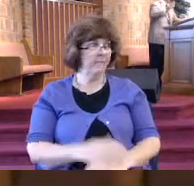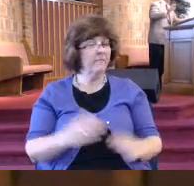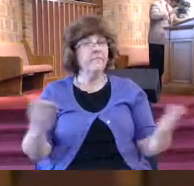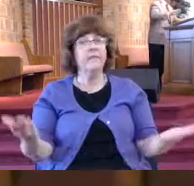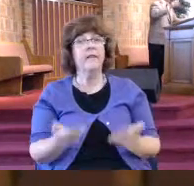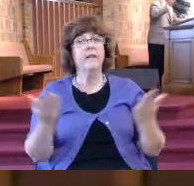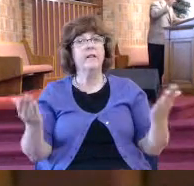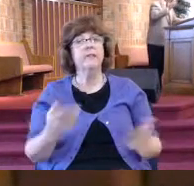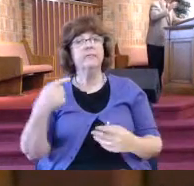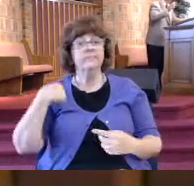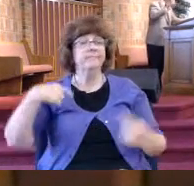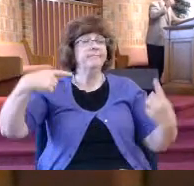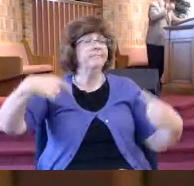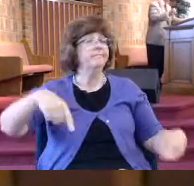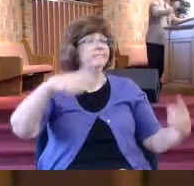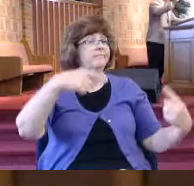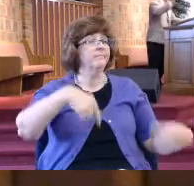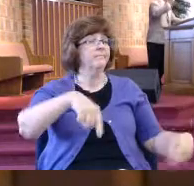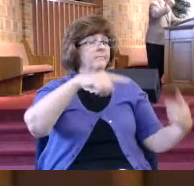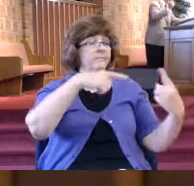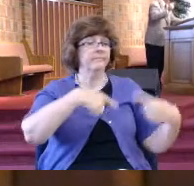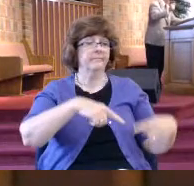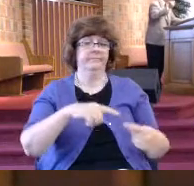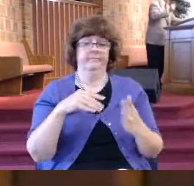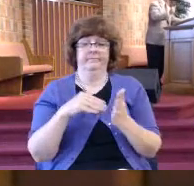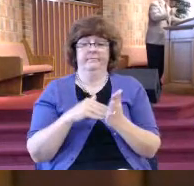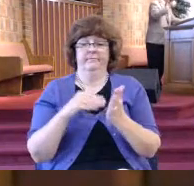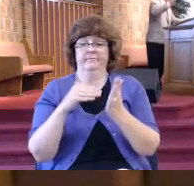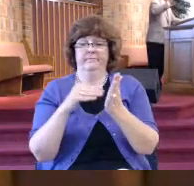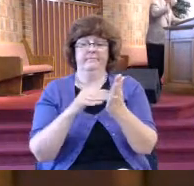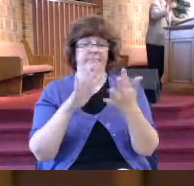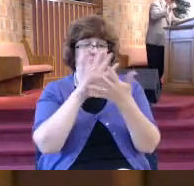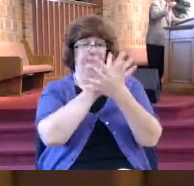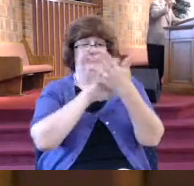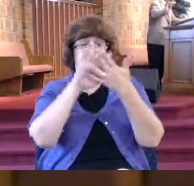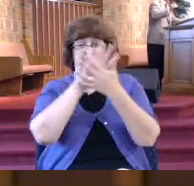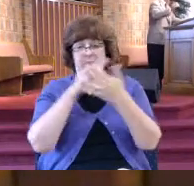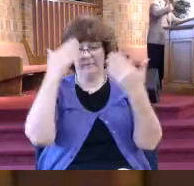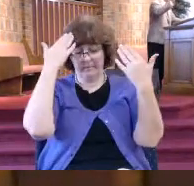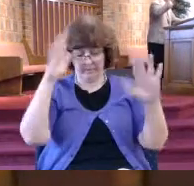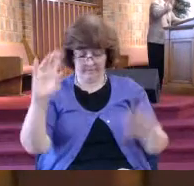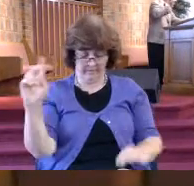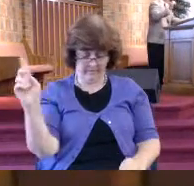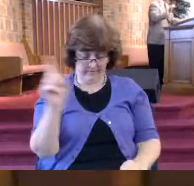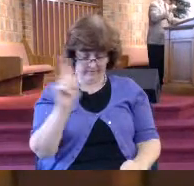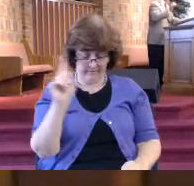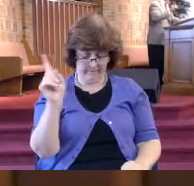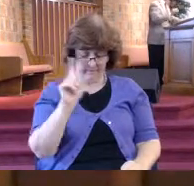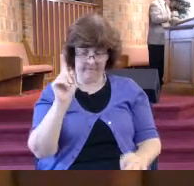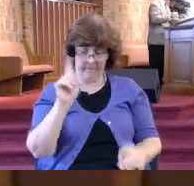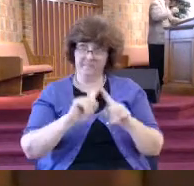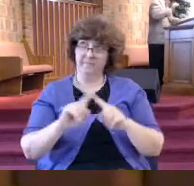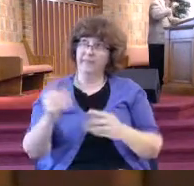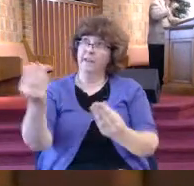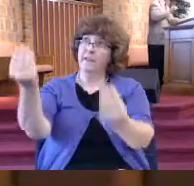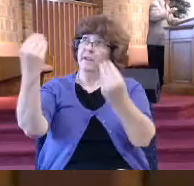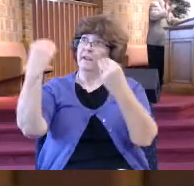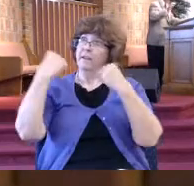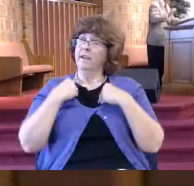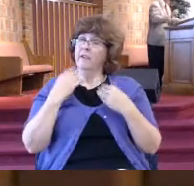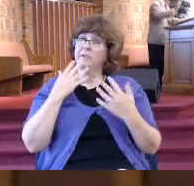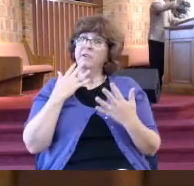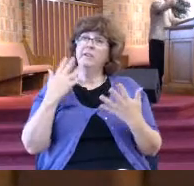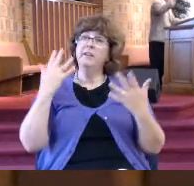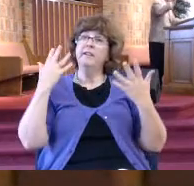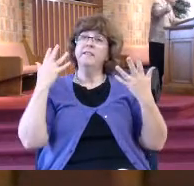Here we are, but straying pilgrims here. Our path is often dim, but to cheer us on